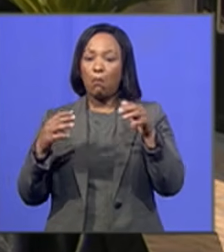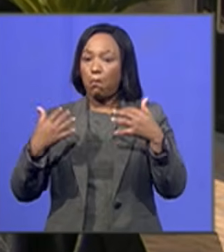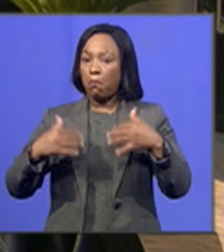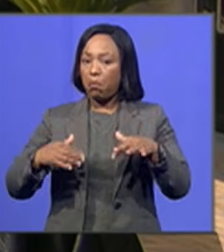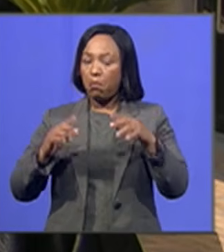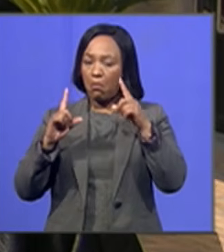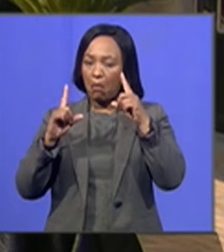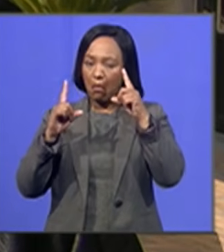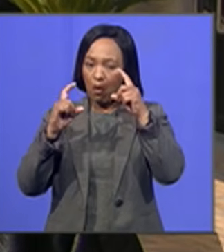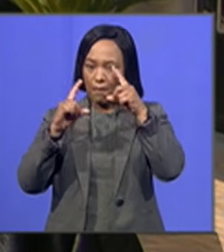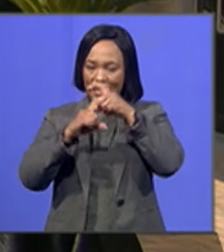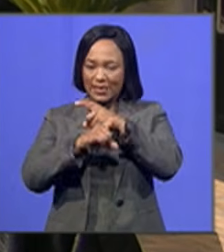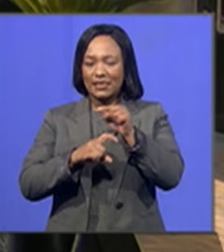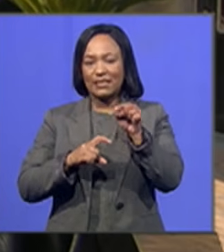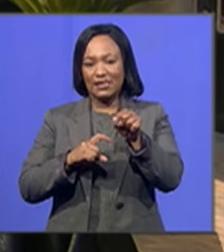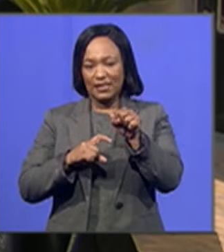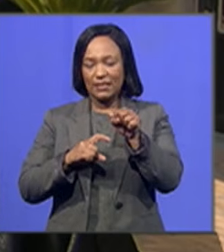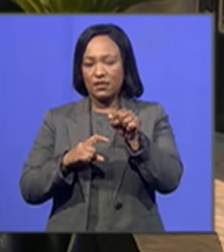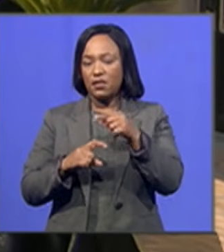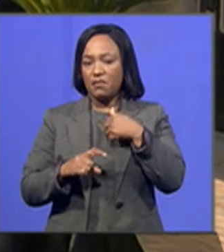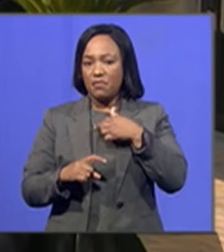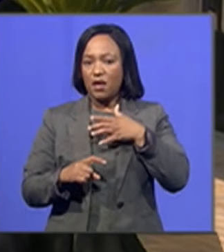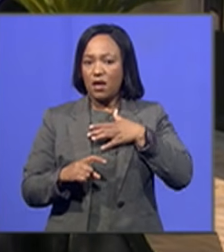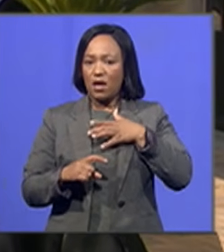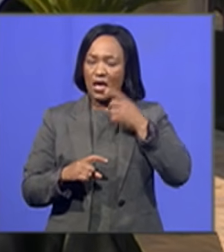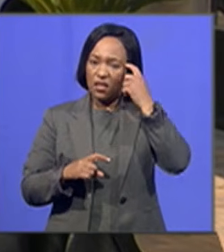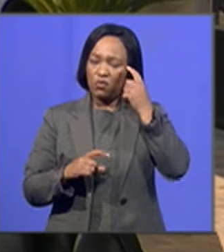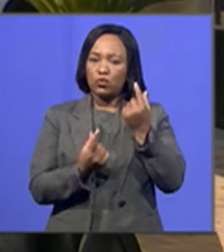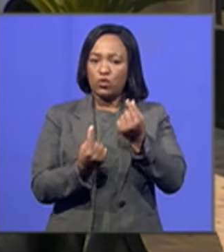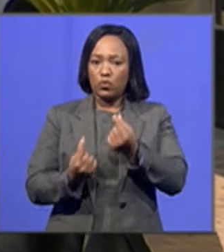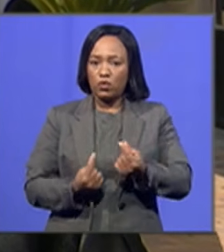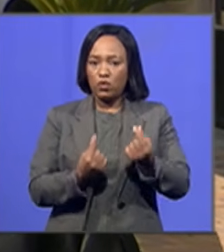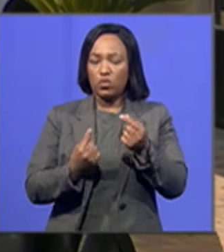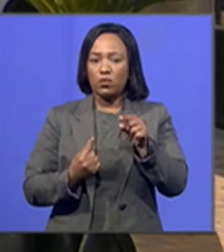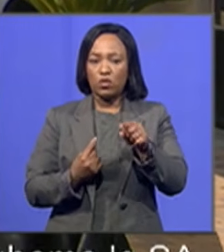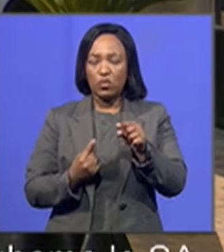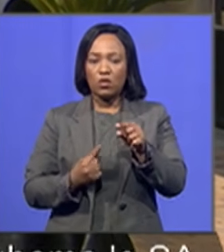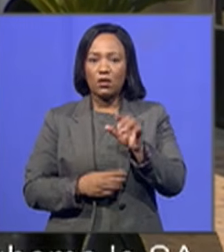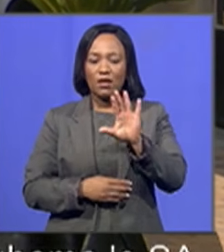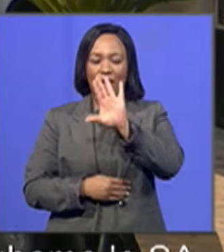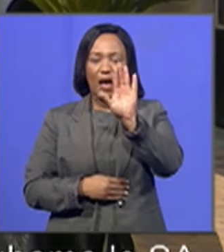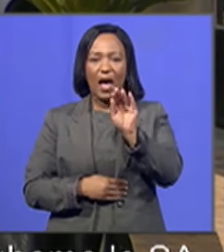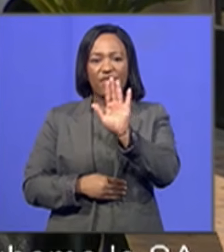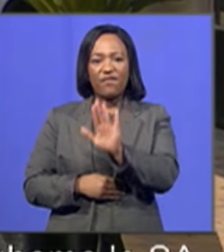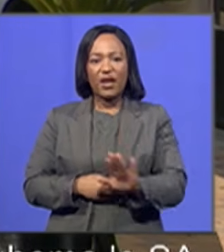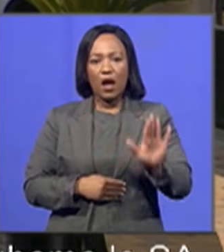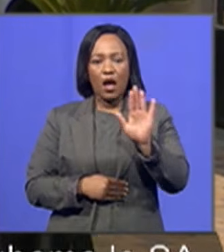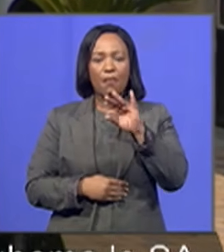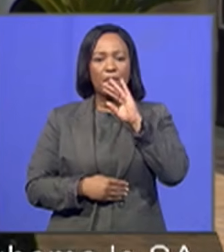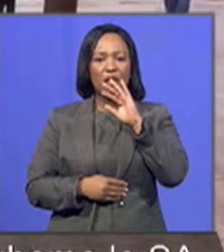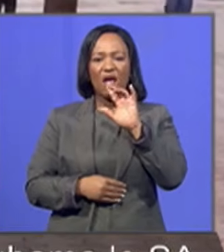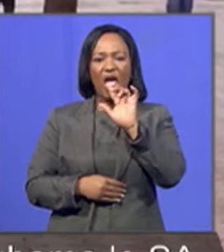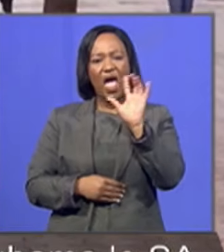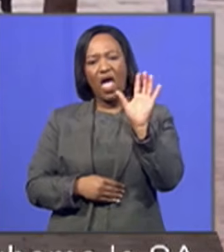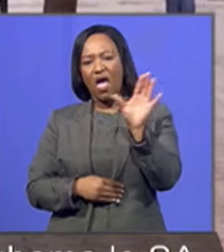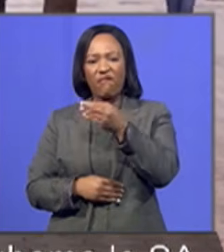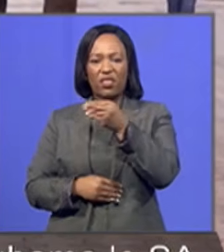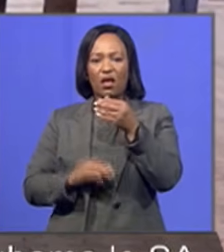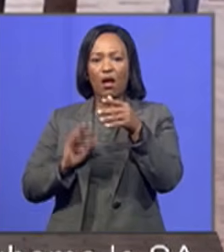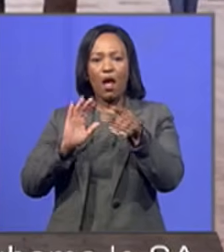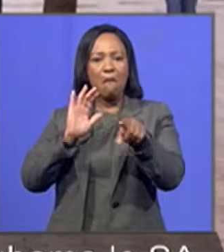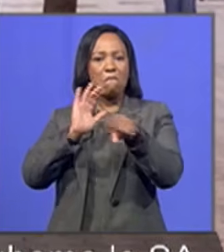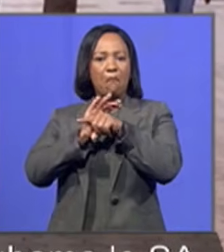And I think what should be done is that the African diaspora should not be painted with one brush, because really it's